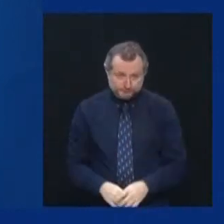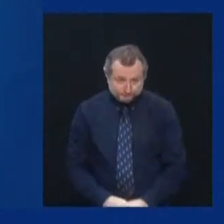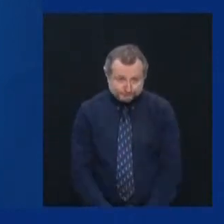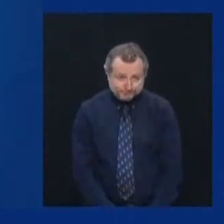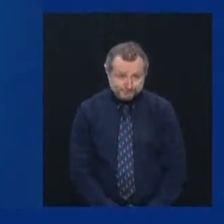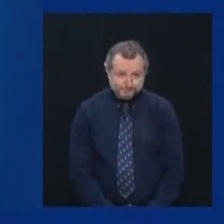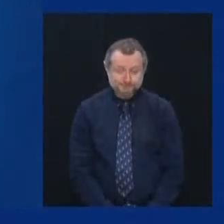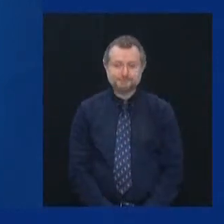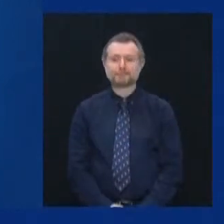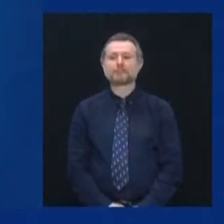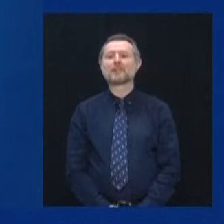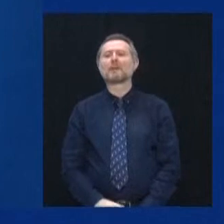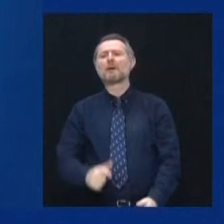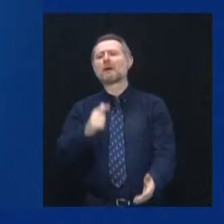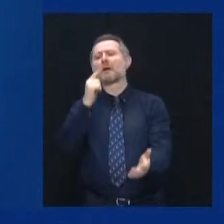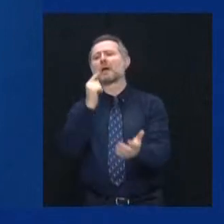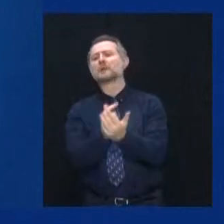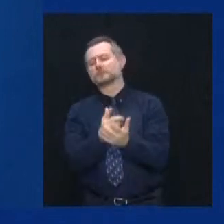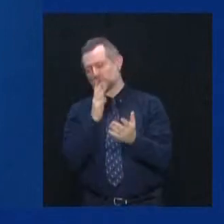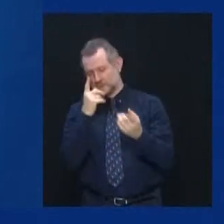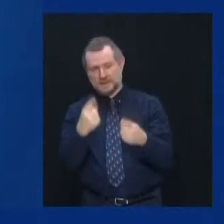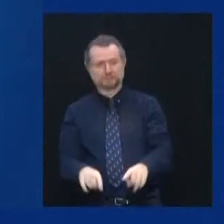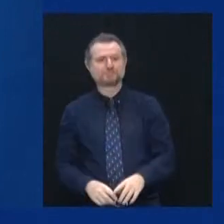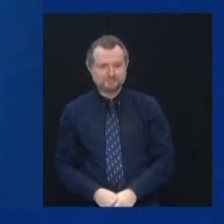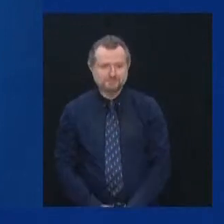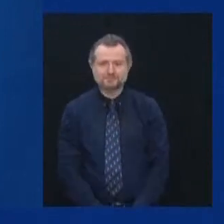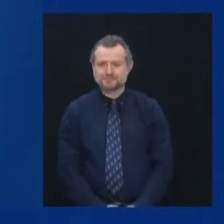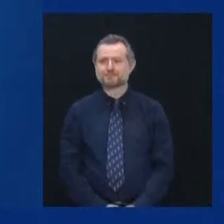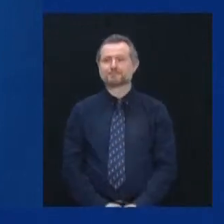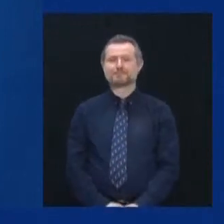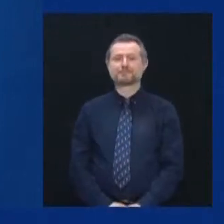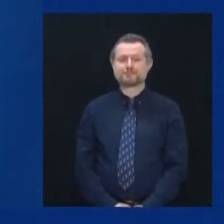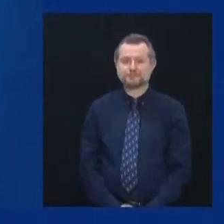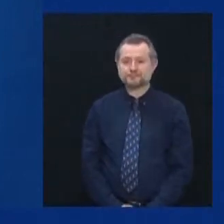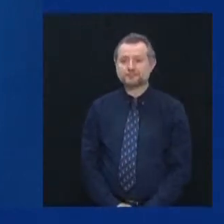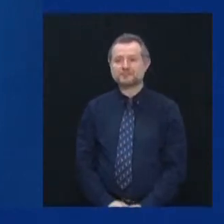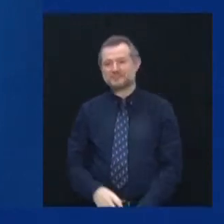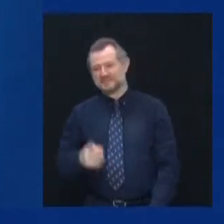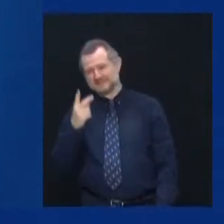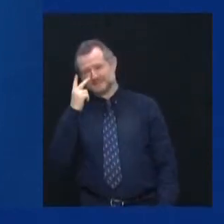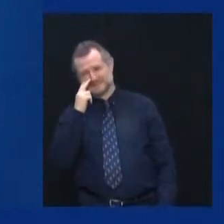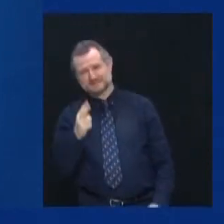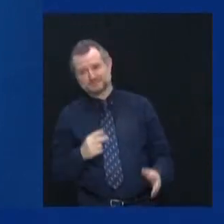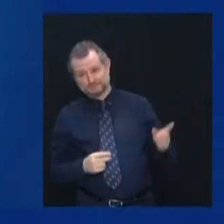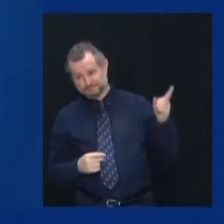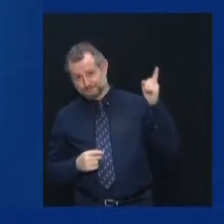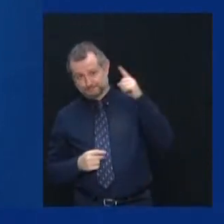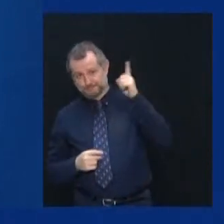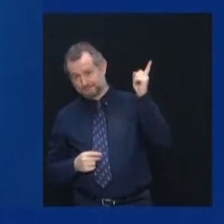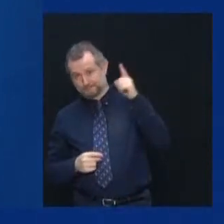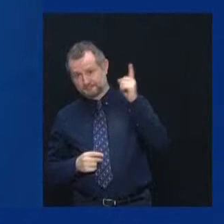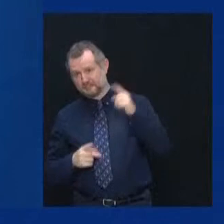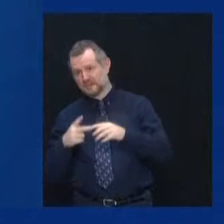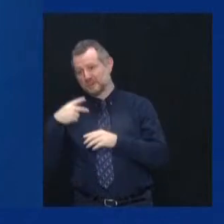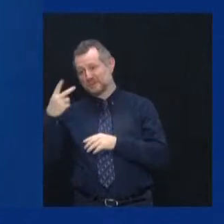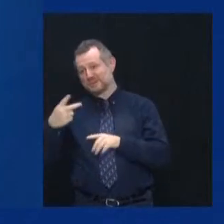you this is the song we're going to hear for the next several